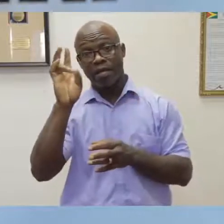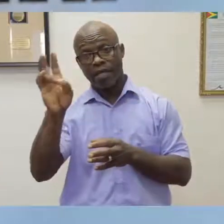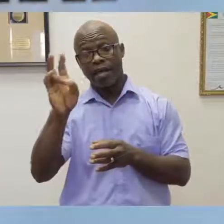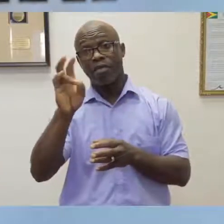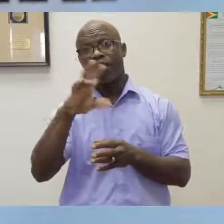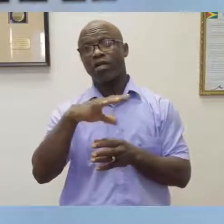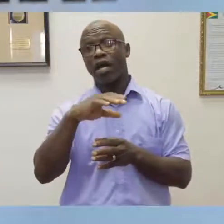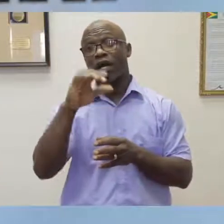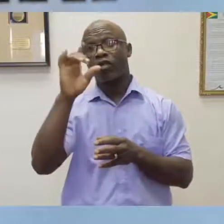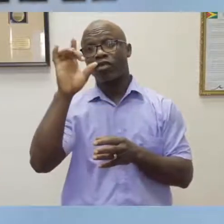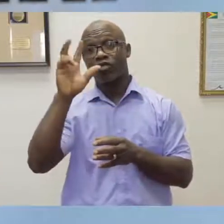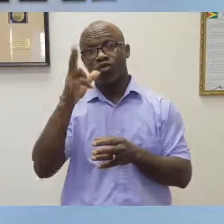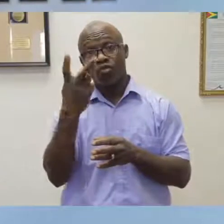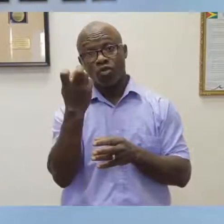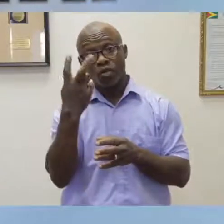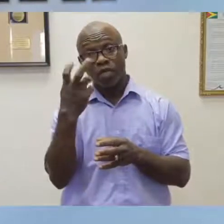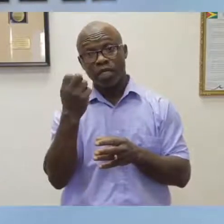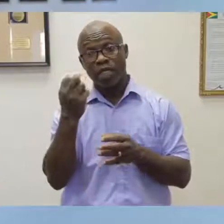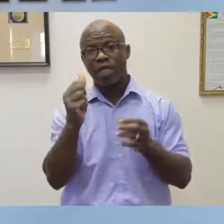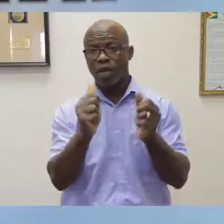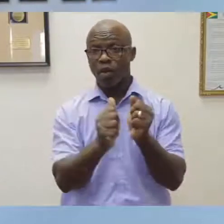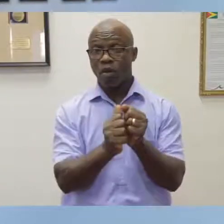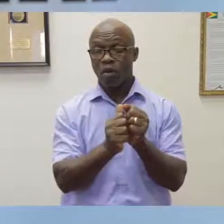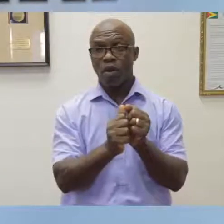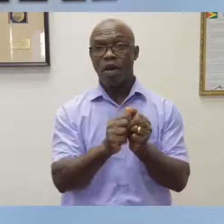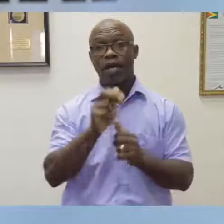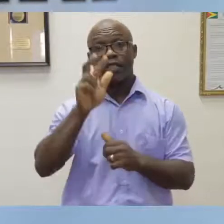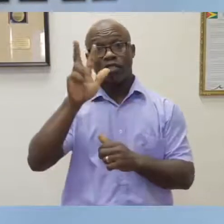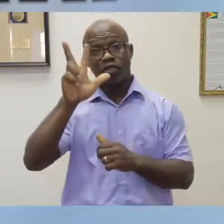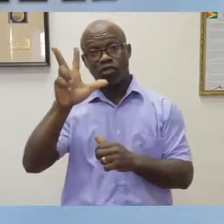6,799,713, with